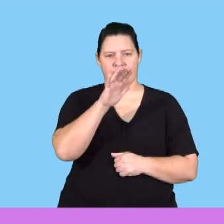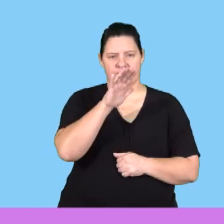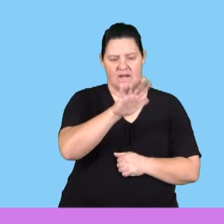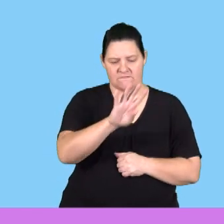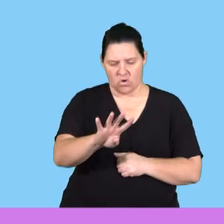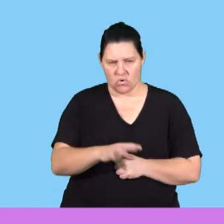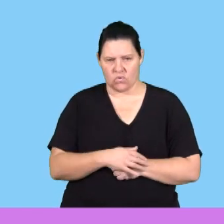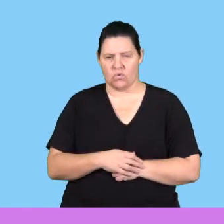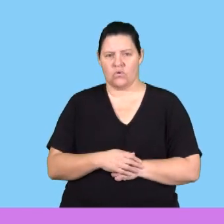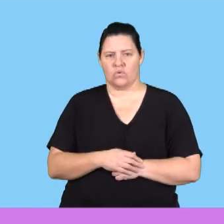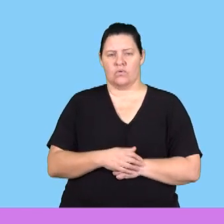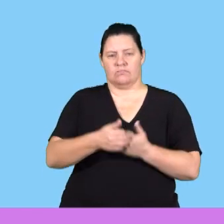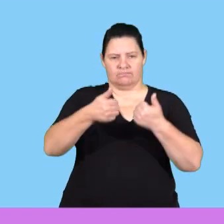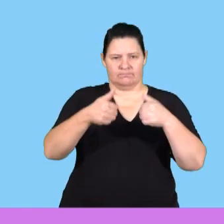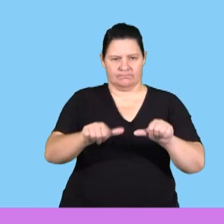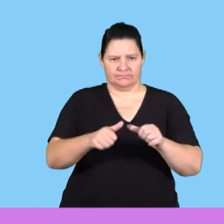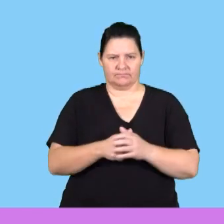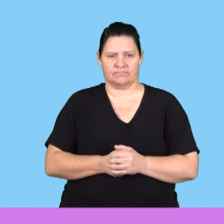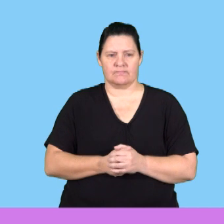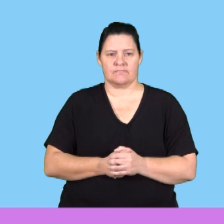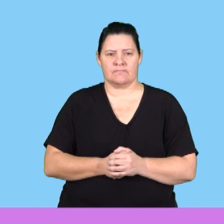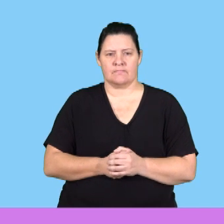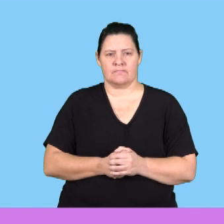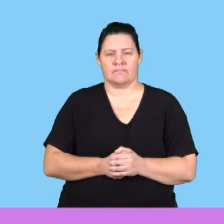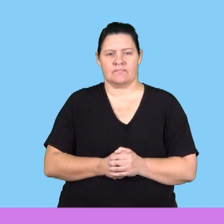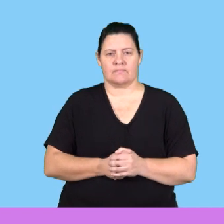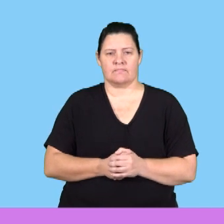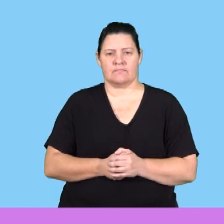by 54.